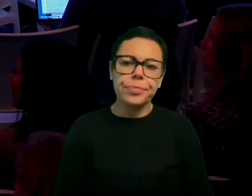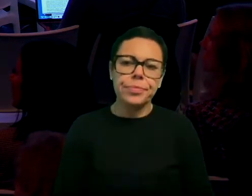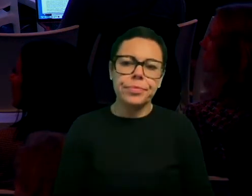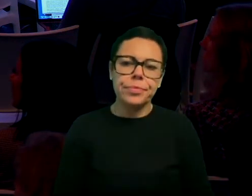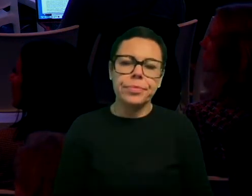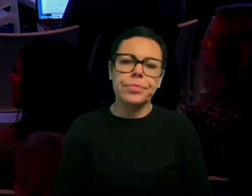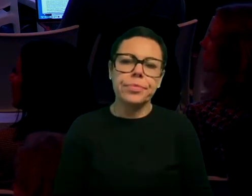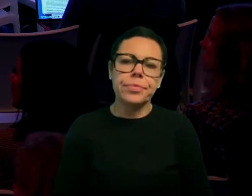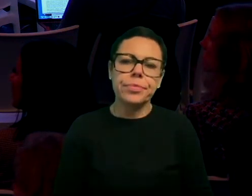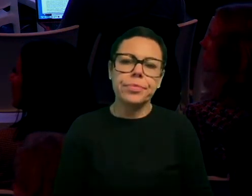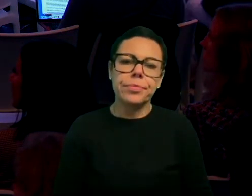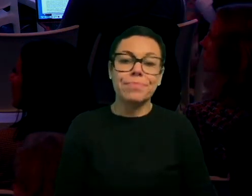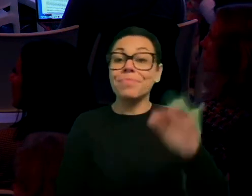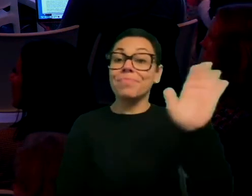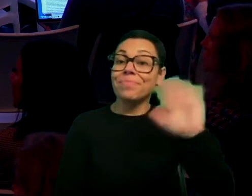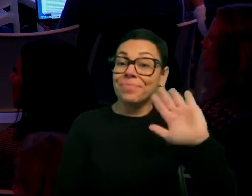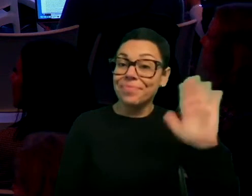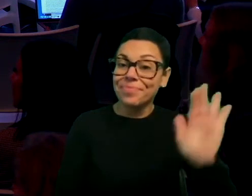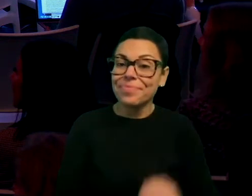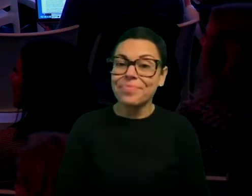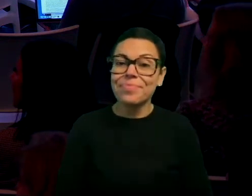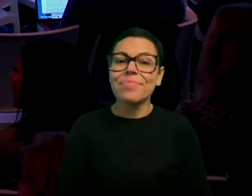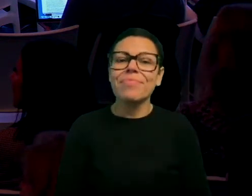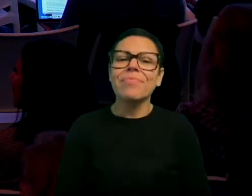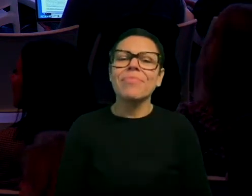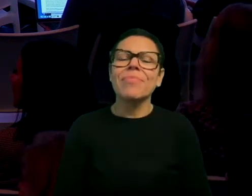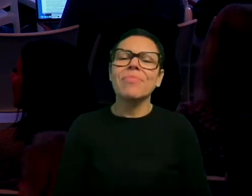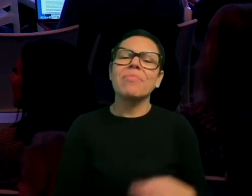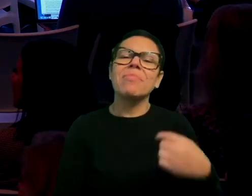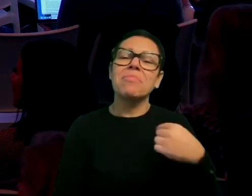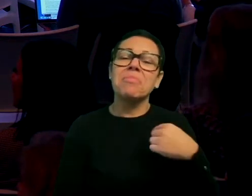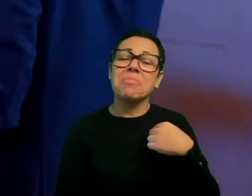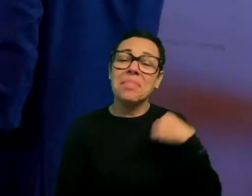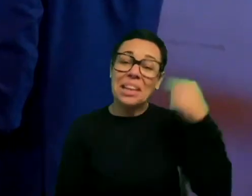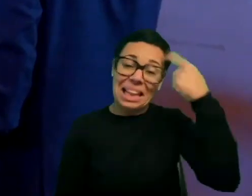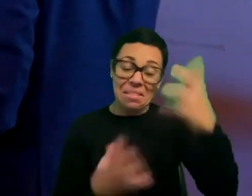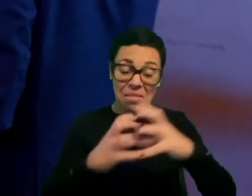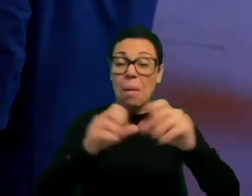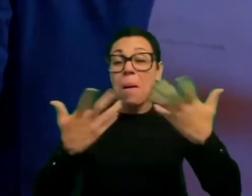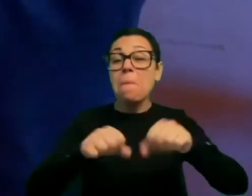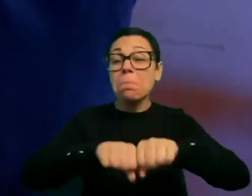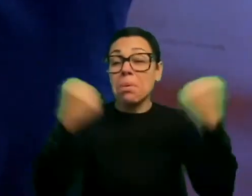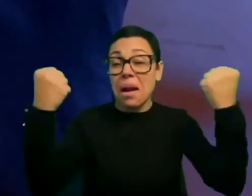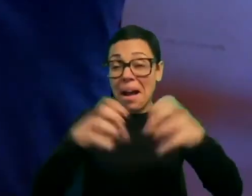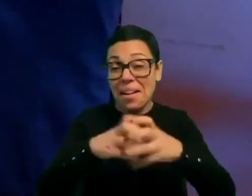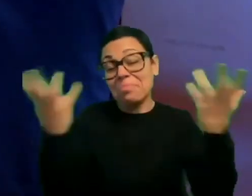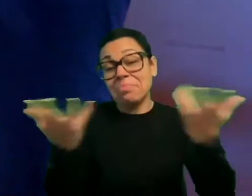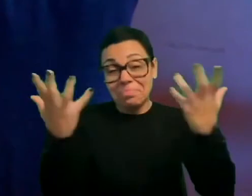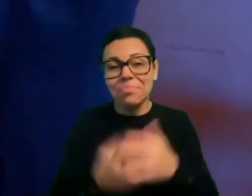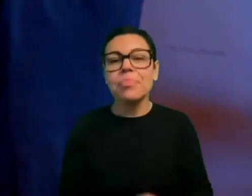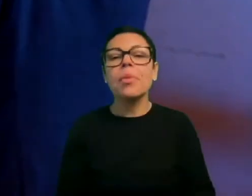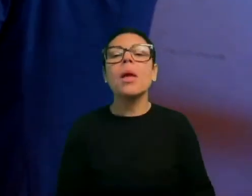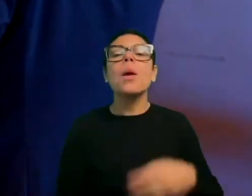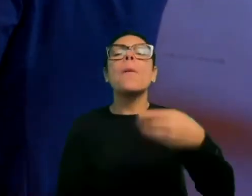Hi. Did you break it? Yeah, I think I broke it, yeah. Oh, okay. Hi. Hi, Mary Collins from the European Women's Lobby. Just a very